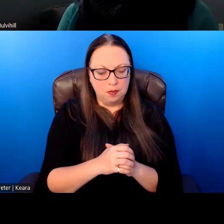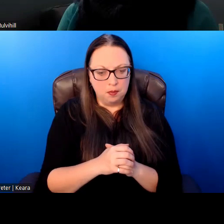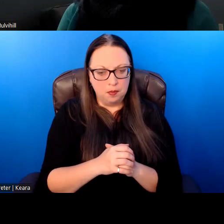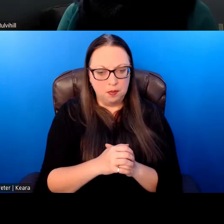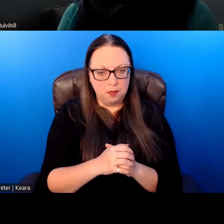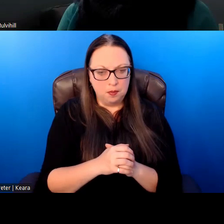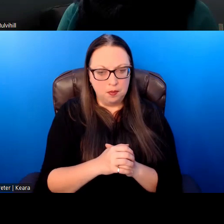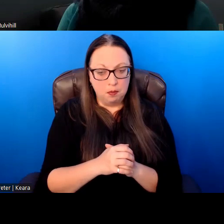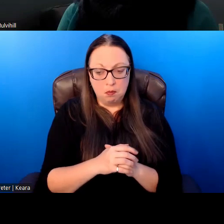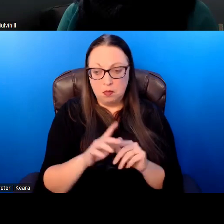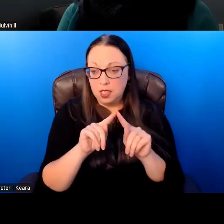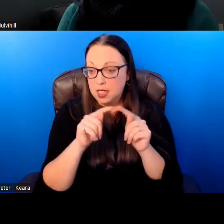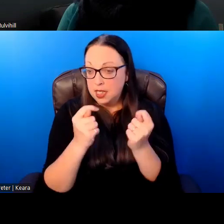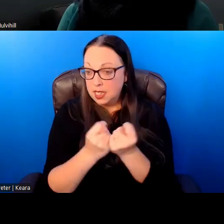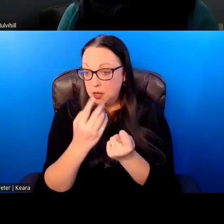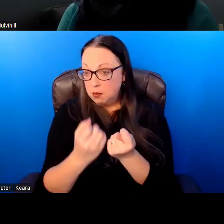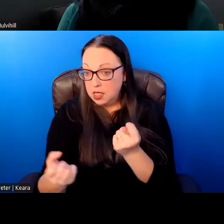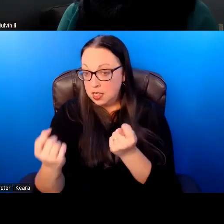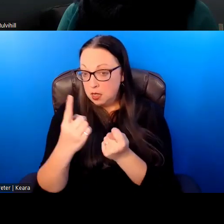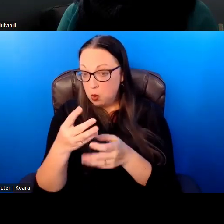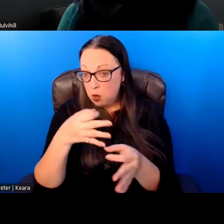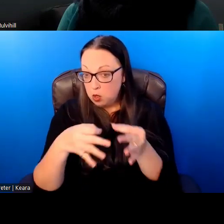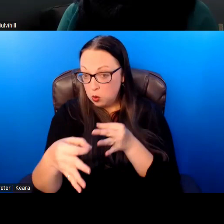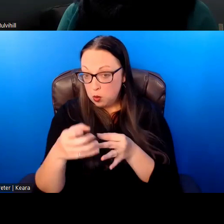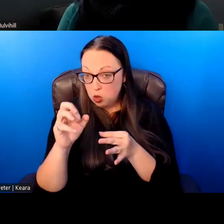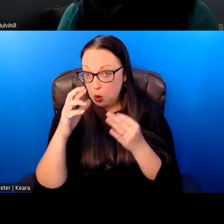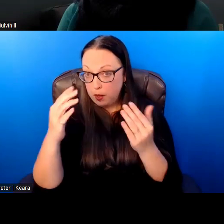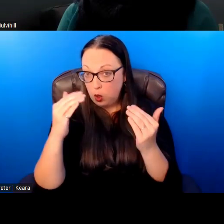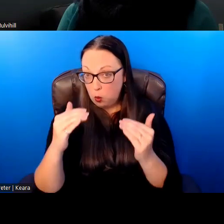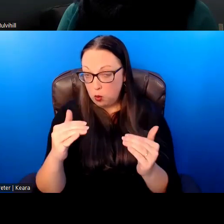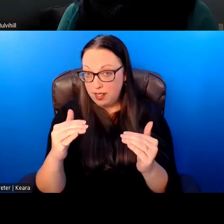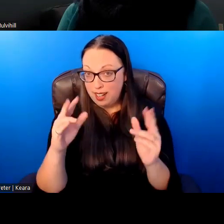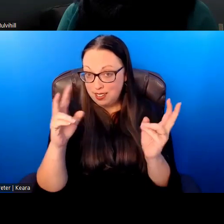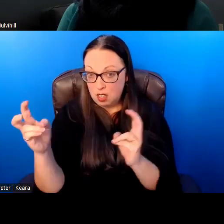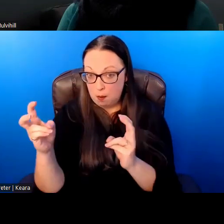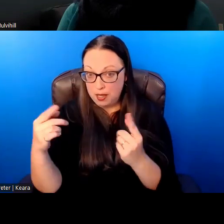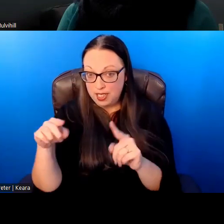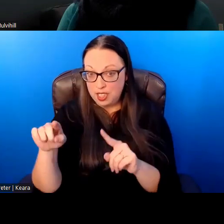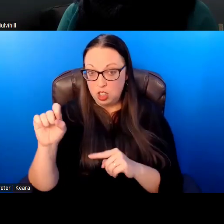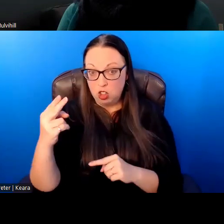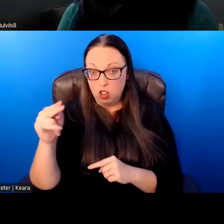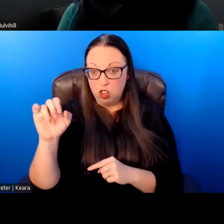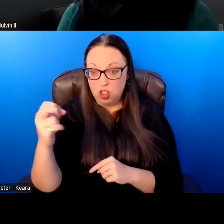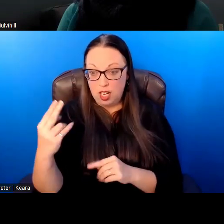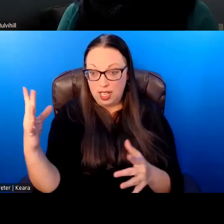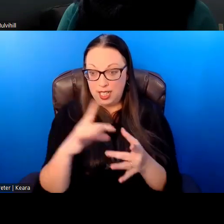And team, if someone wants to jump in here, or we can move on to the next topic until we can get Shanna reconnected.